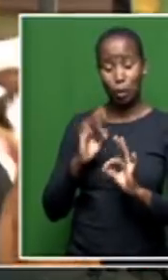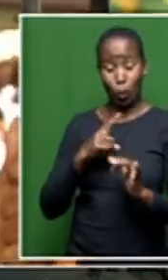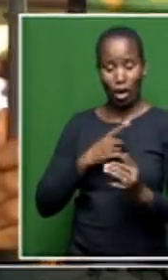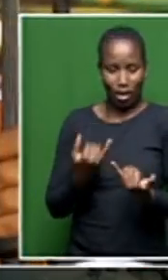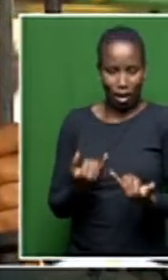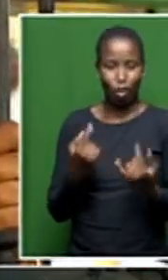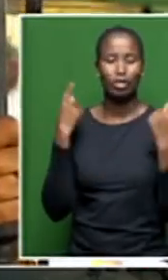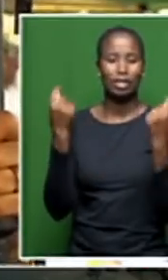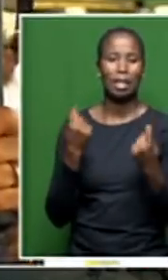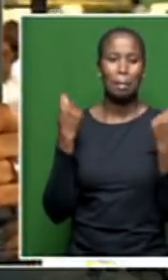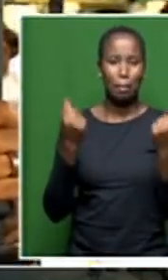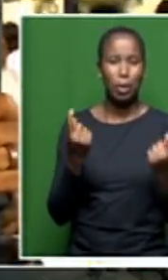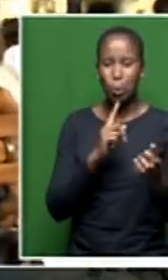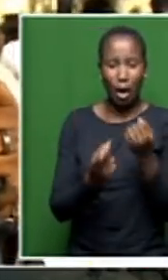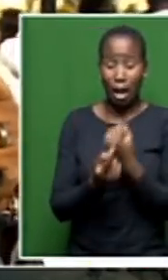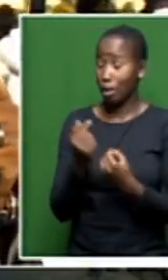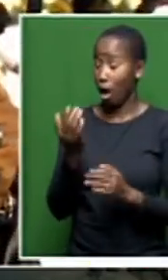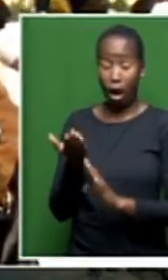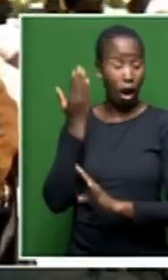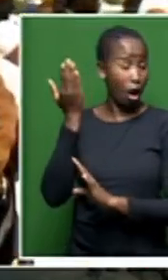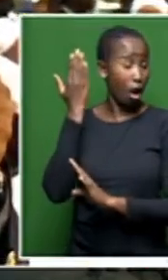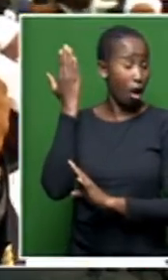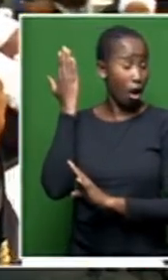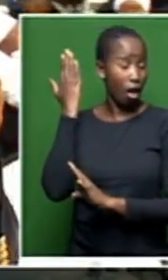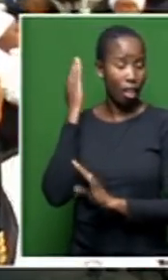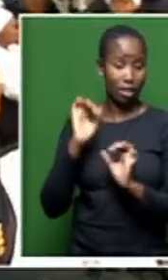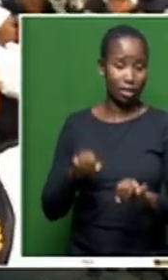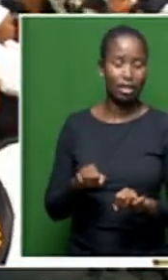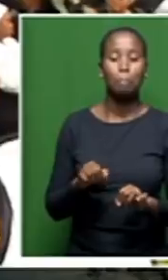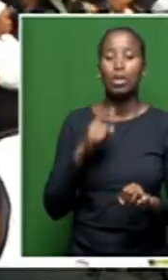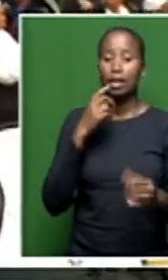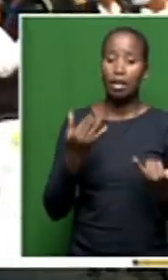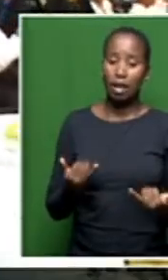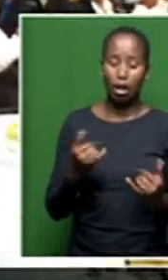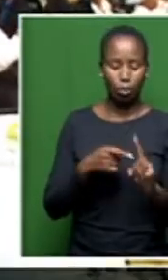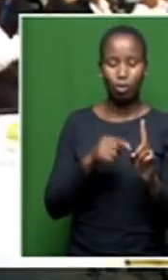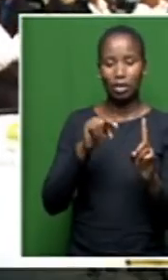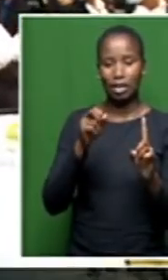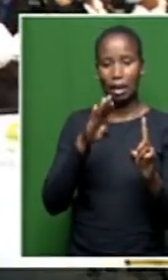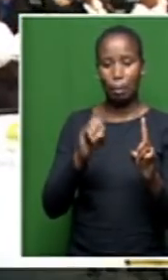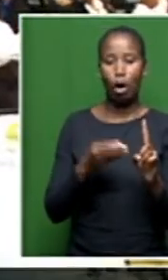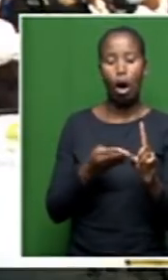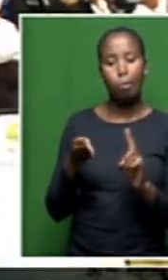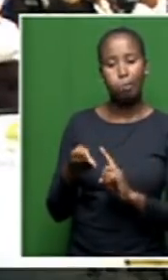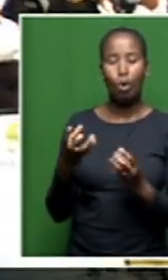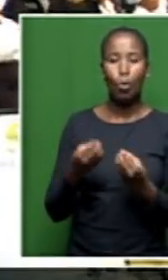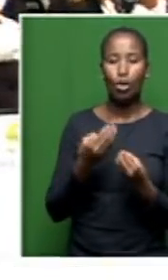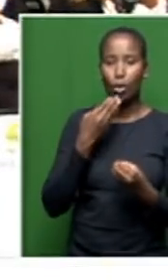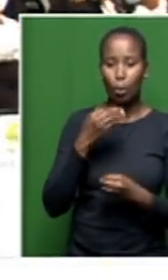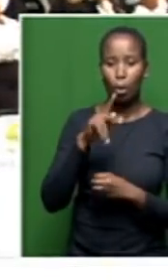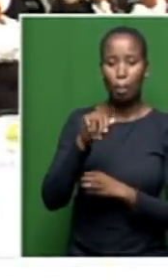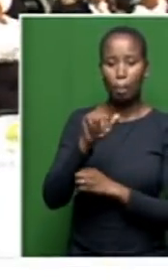commemorate what happened on this day. And Ntembo is there with the Pan-Africanist Congress of South